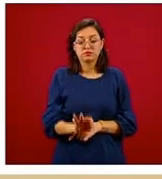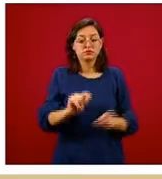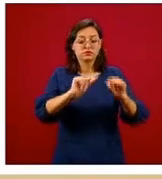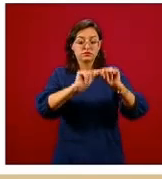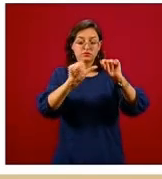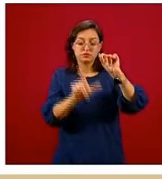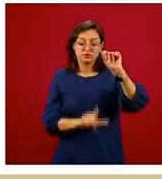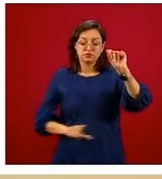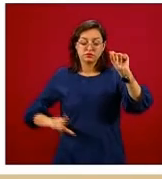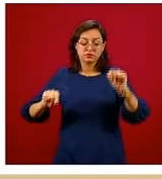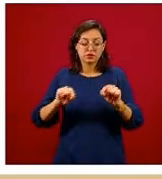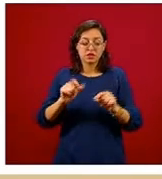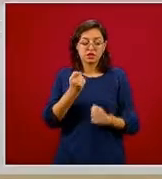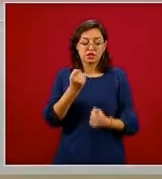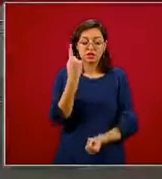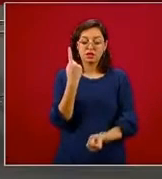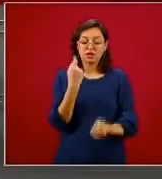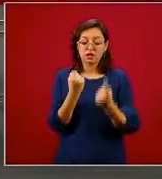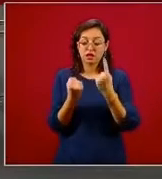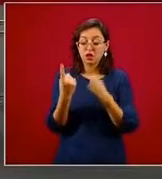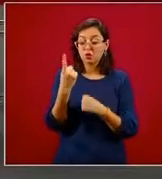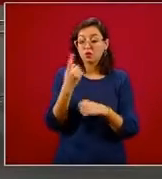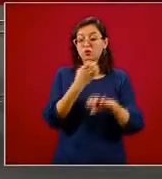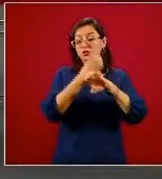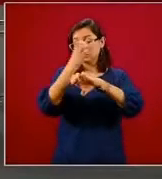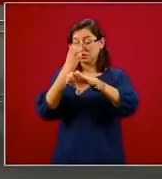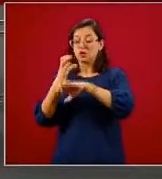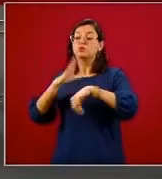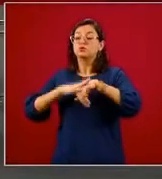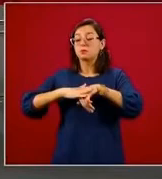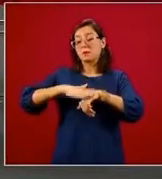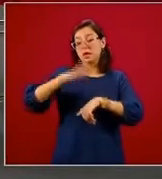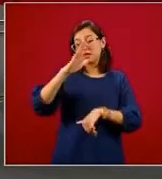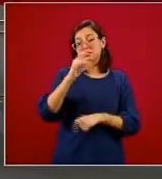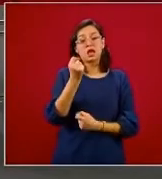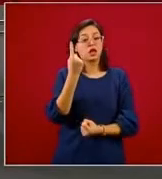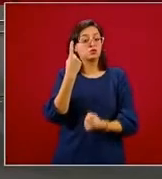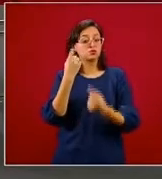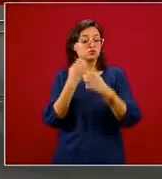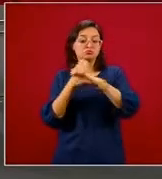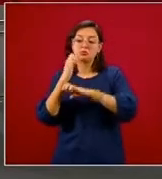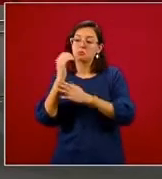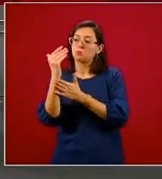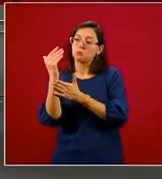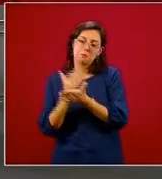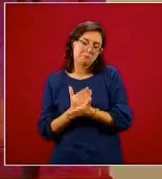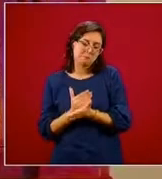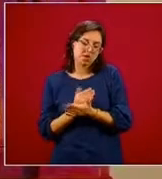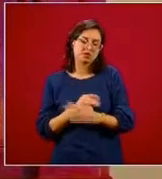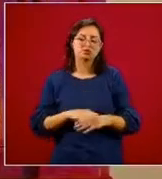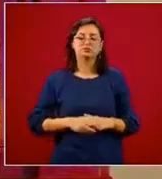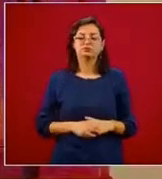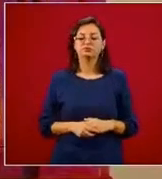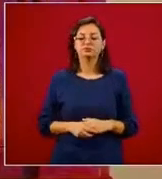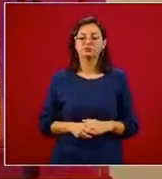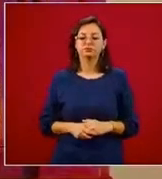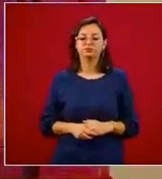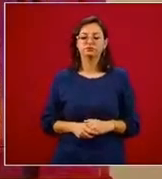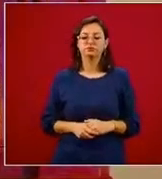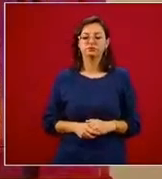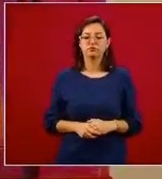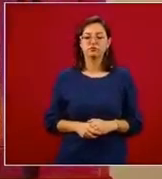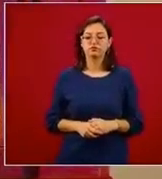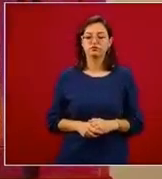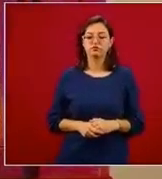to 36%. In a national level, there are entities that would be above that 36 and entities